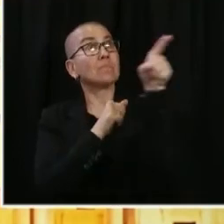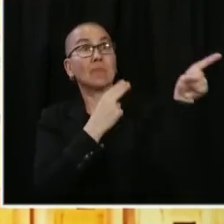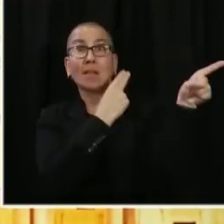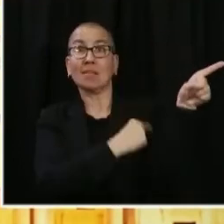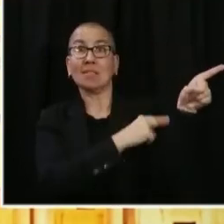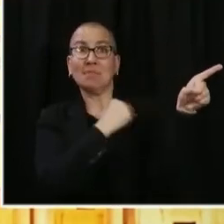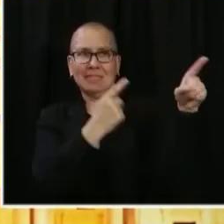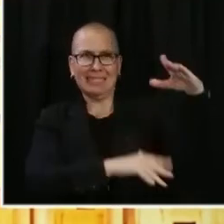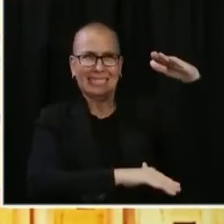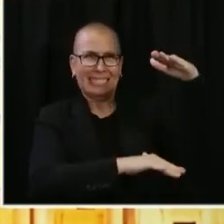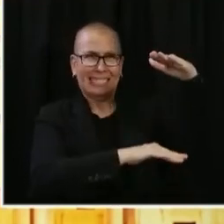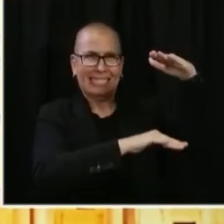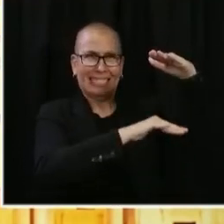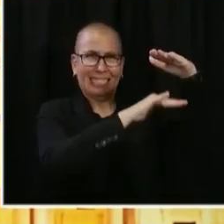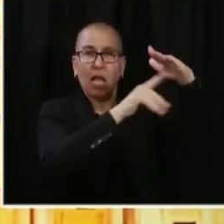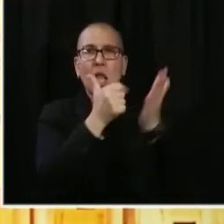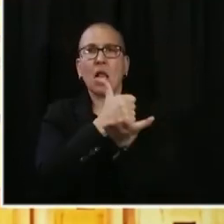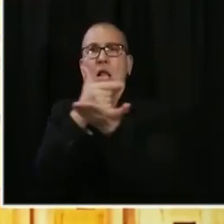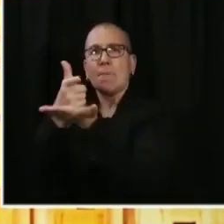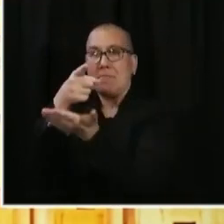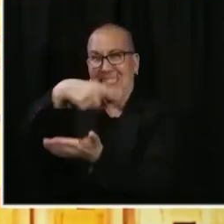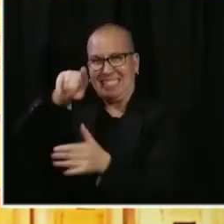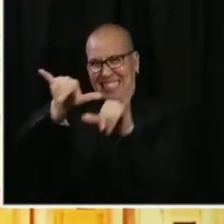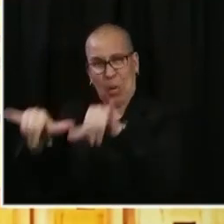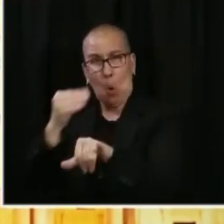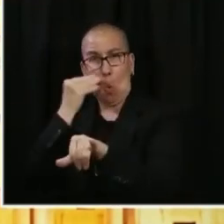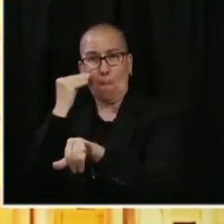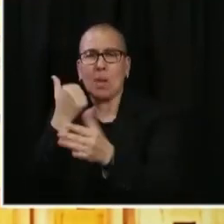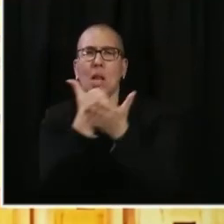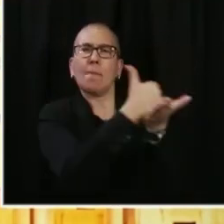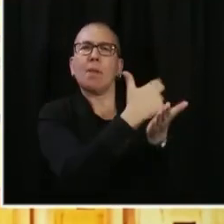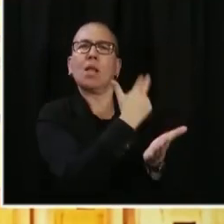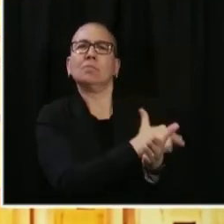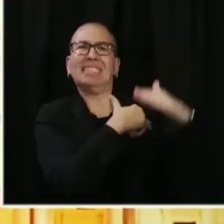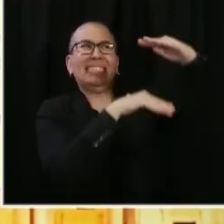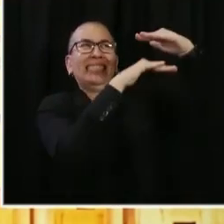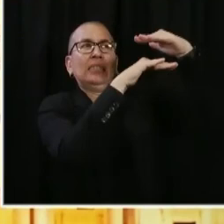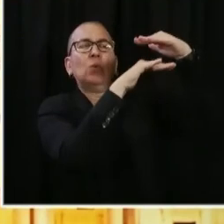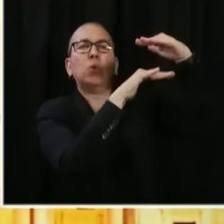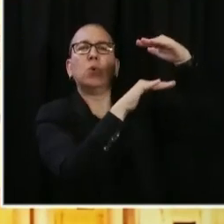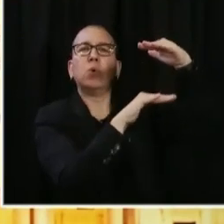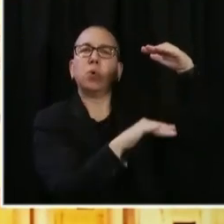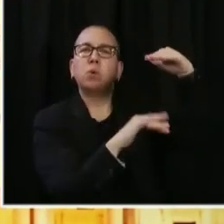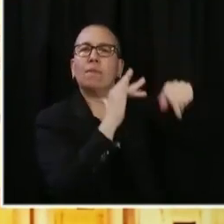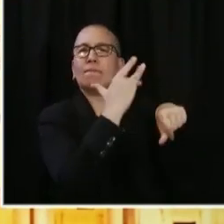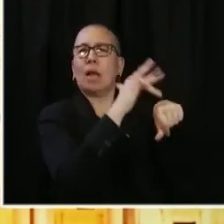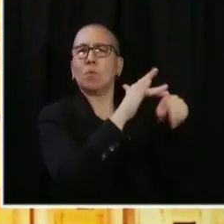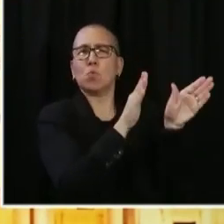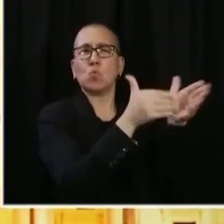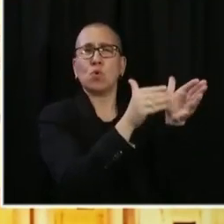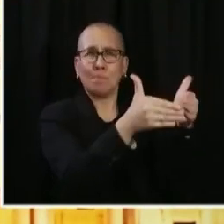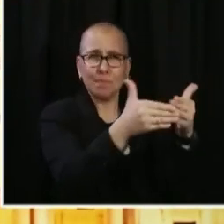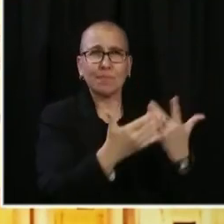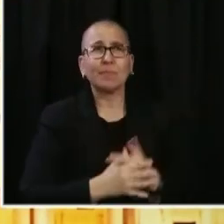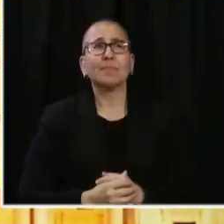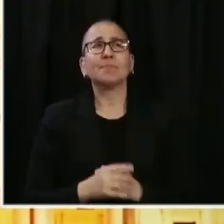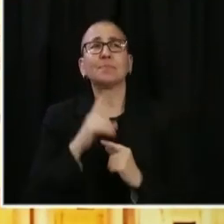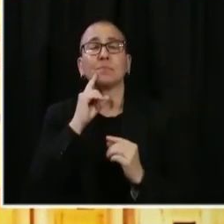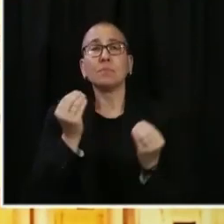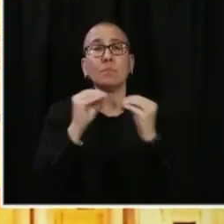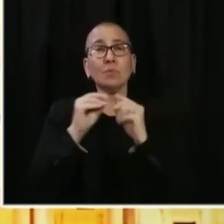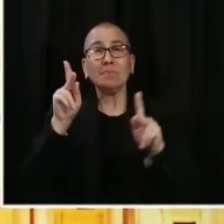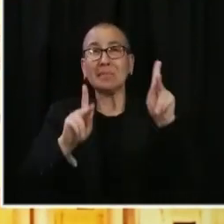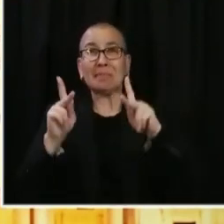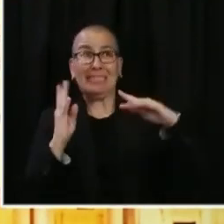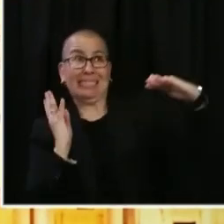stayed home, we can chart a new way forward. We believe that we should be able to handle an increase in cases as more people move out and about.